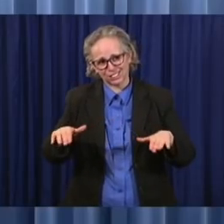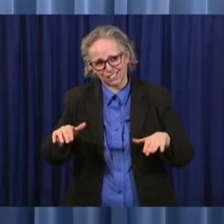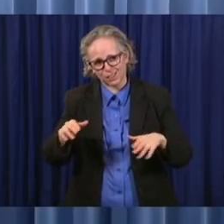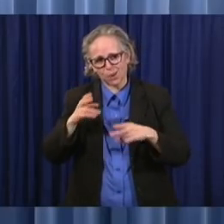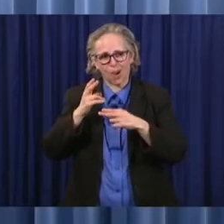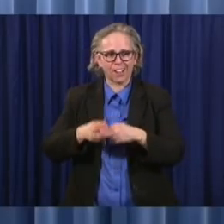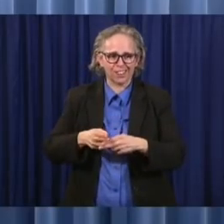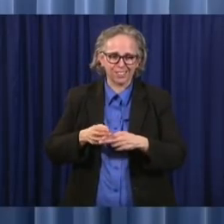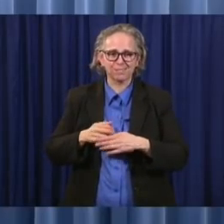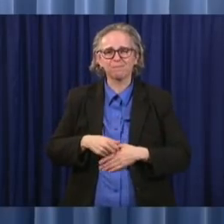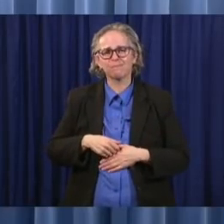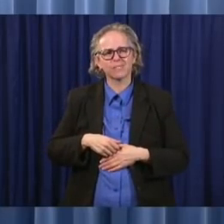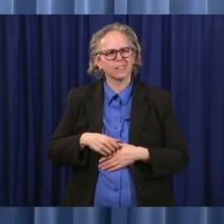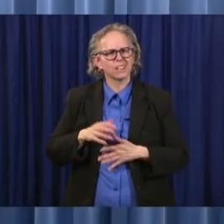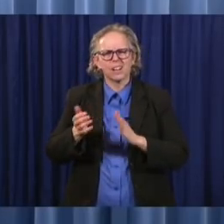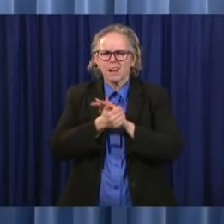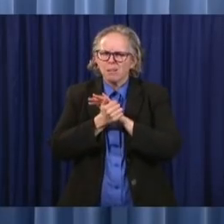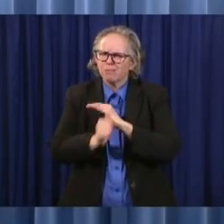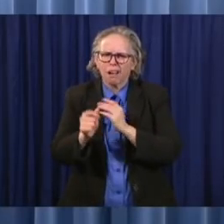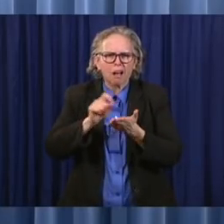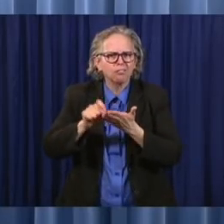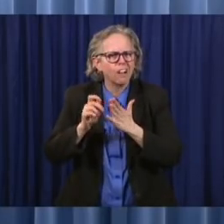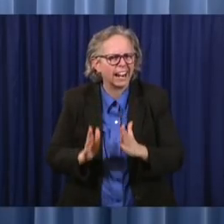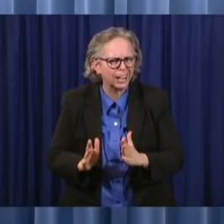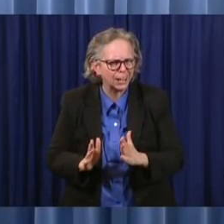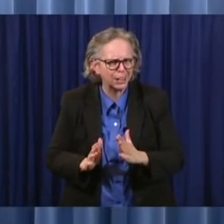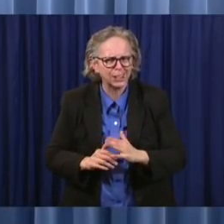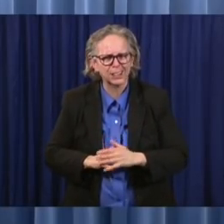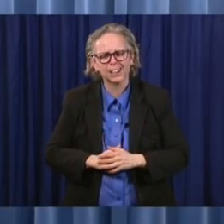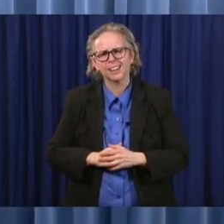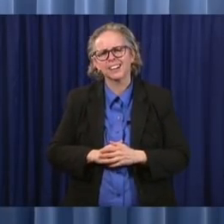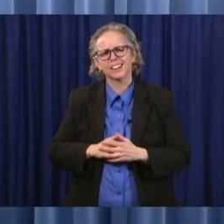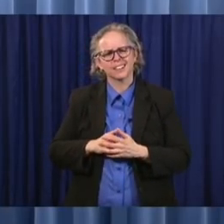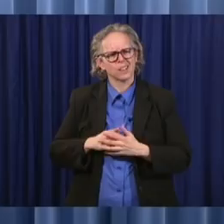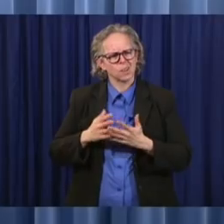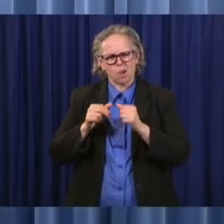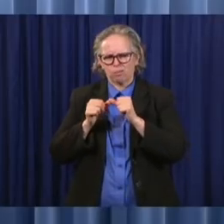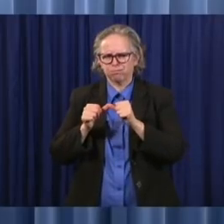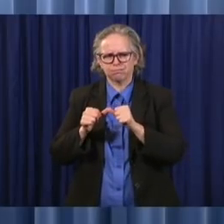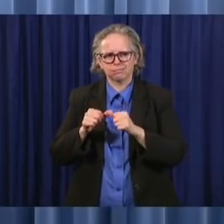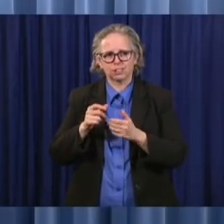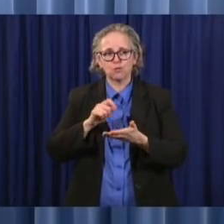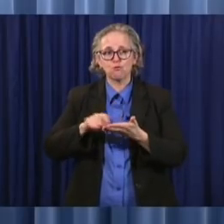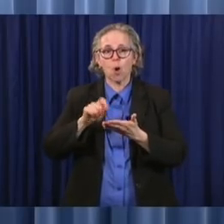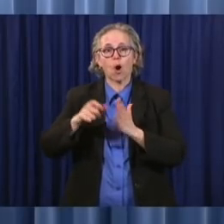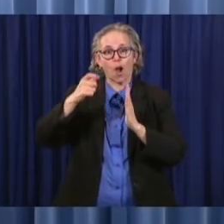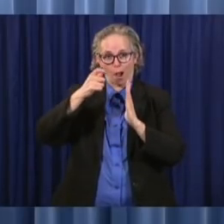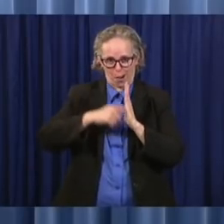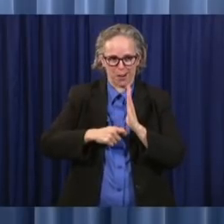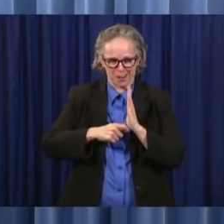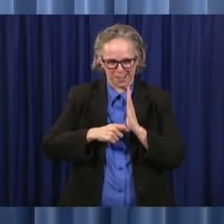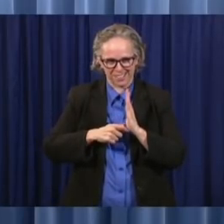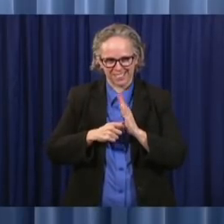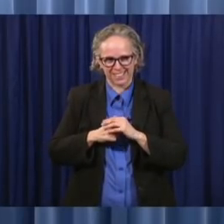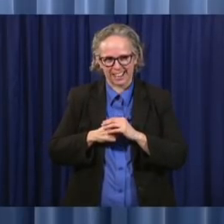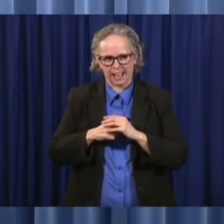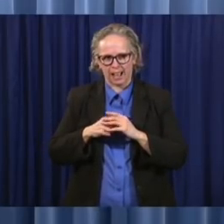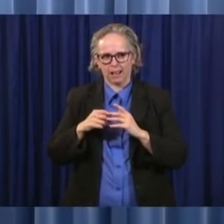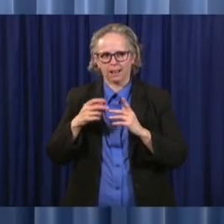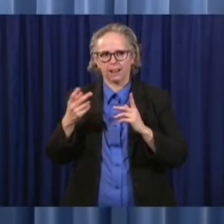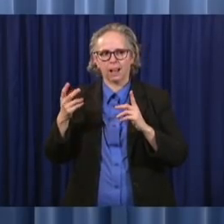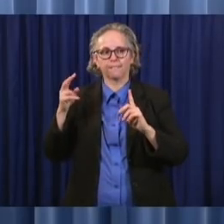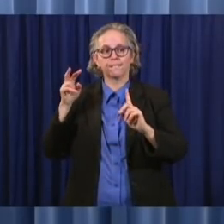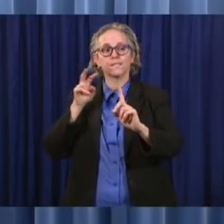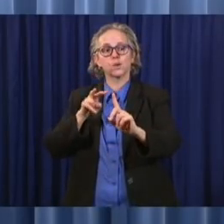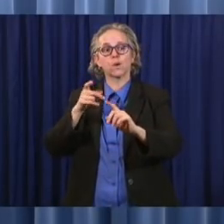was a gifted writer. And for a period of time, she wrote a column, A View from the Right, that